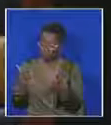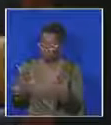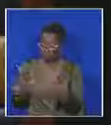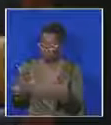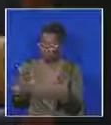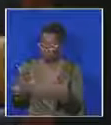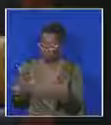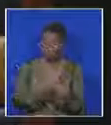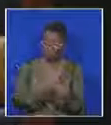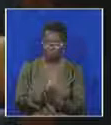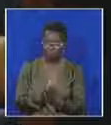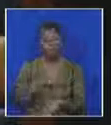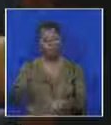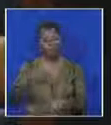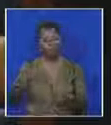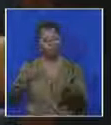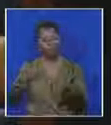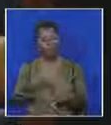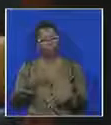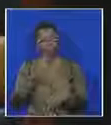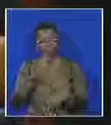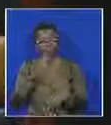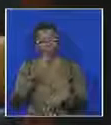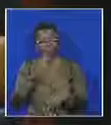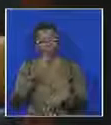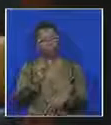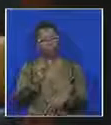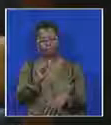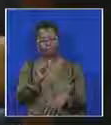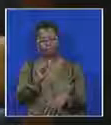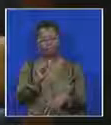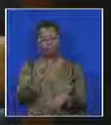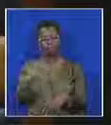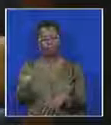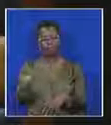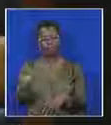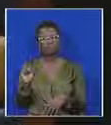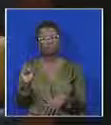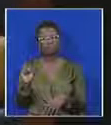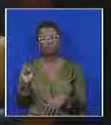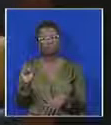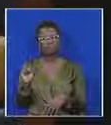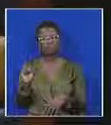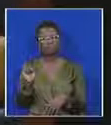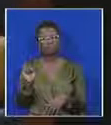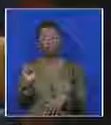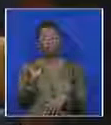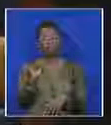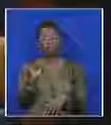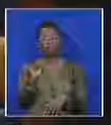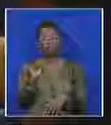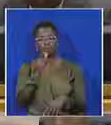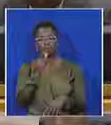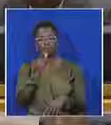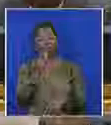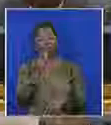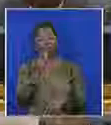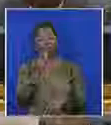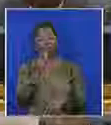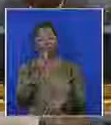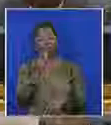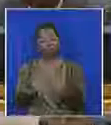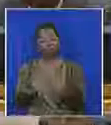actually. Madam Speaker. Yes, Honorable Waters. Honorable Ollis, please take your seat. When one withdraws a comment, one does